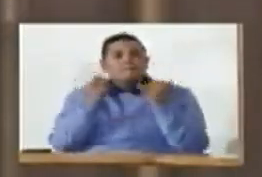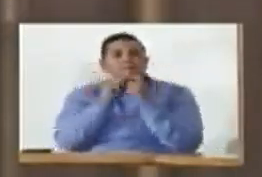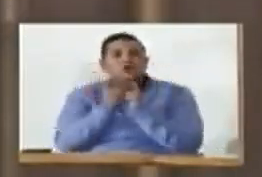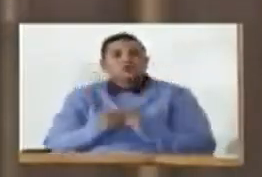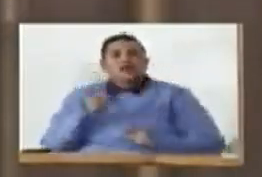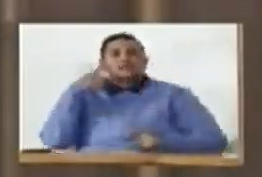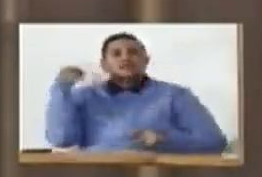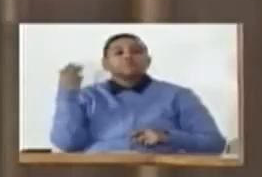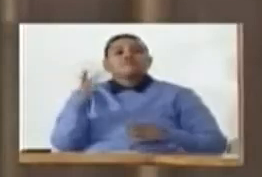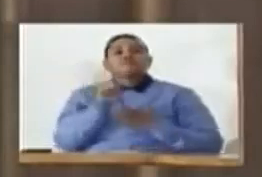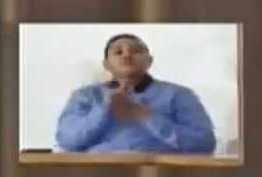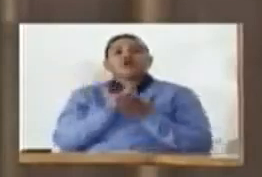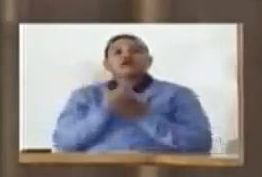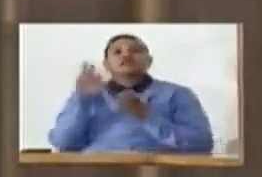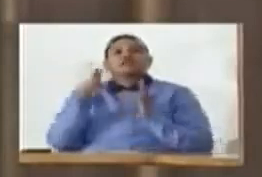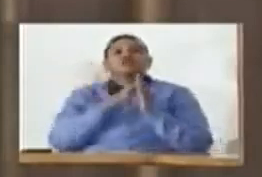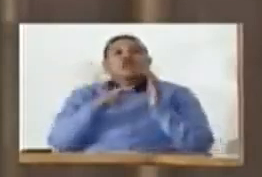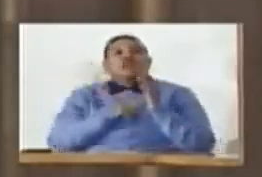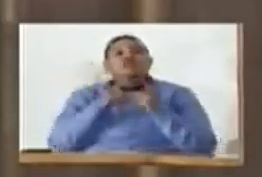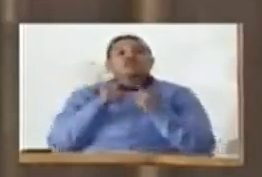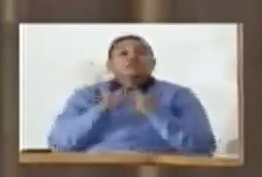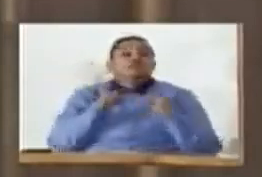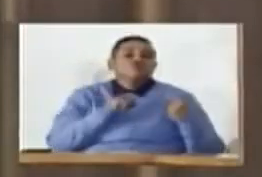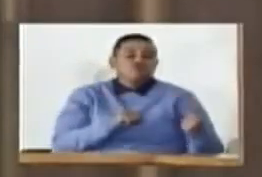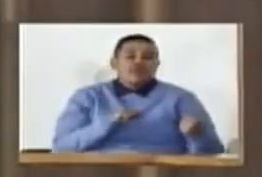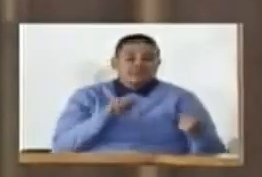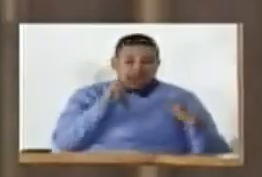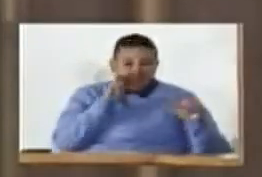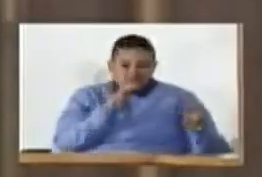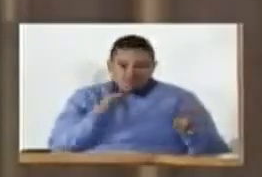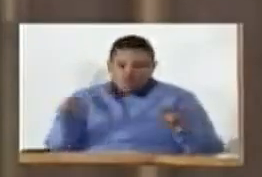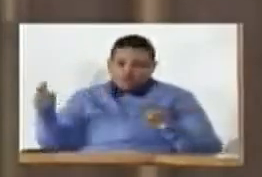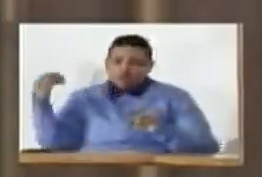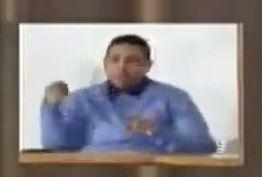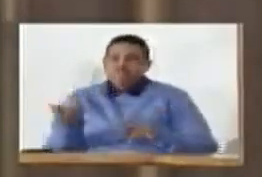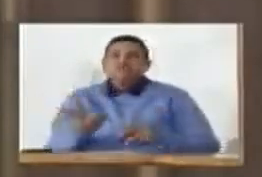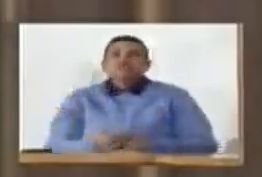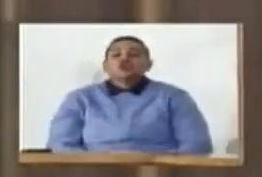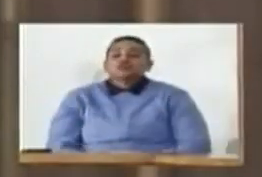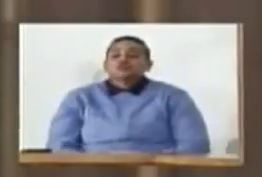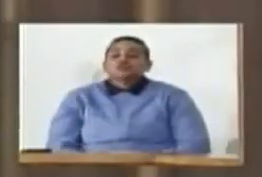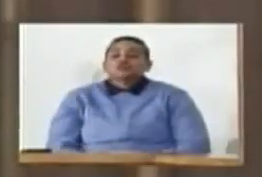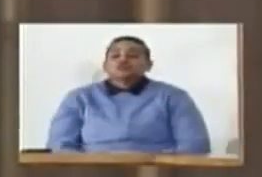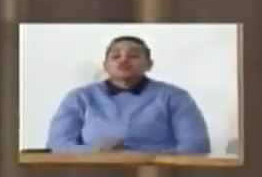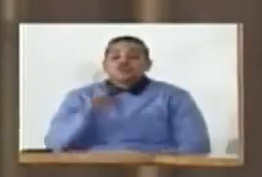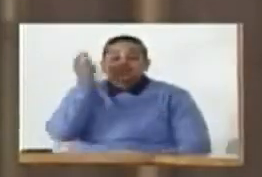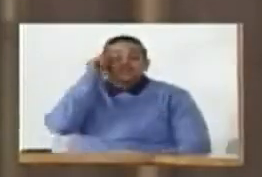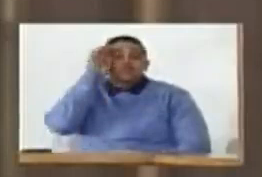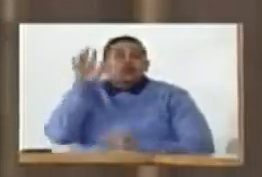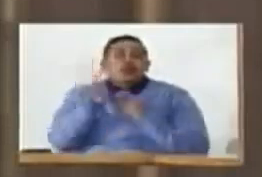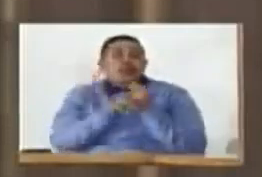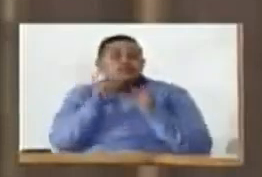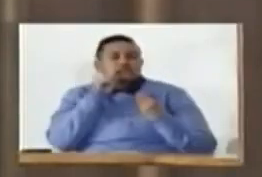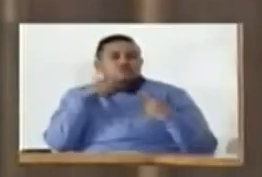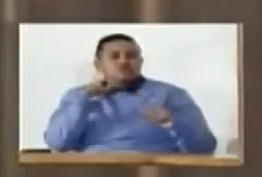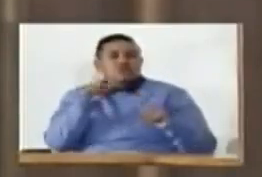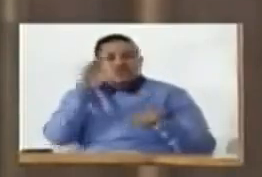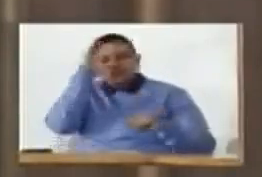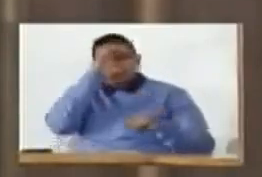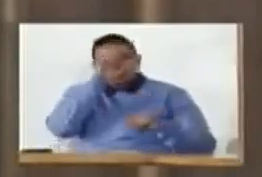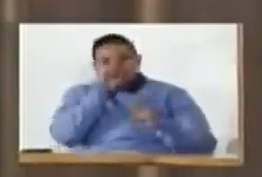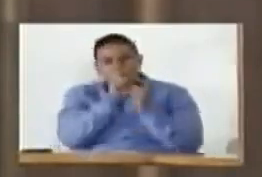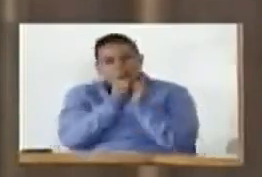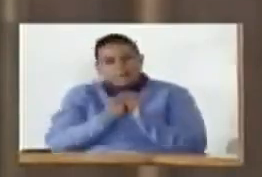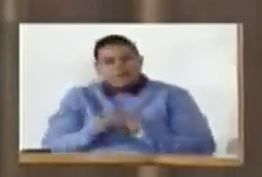its regulations and strengthen the enforcement provisions. The government will also seek to amend the Travel